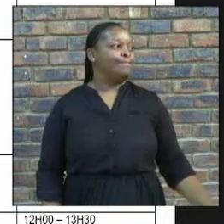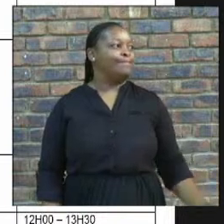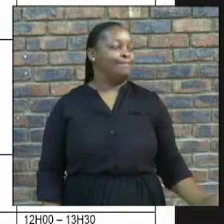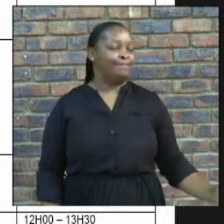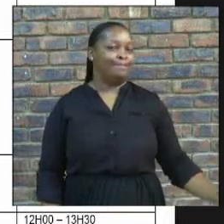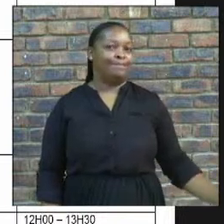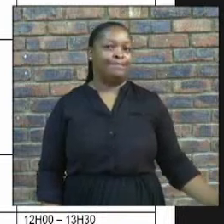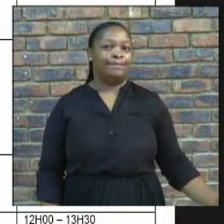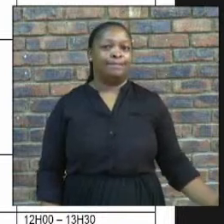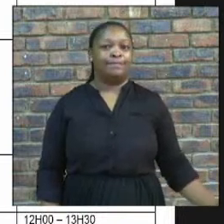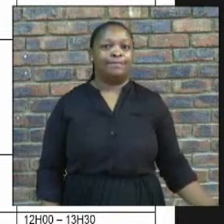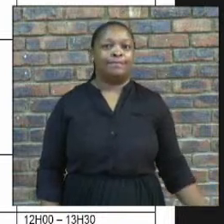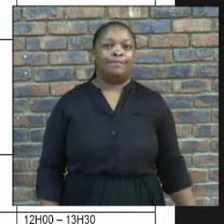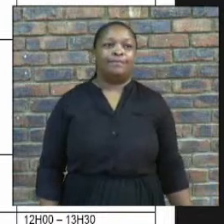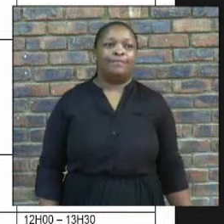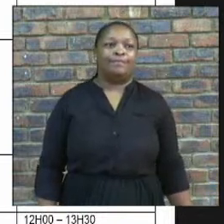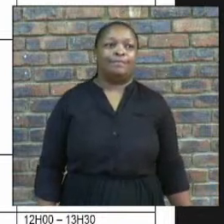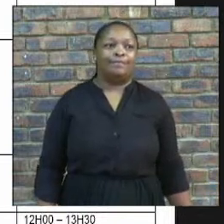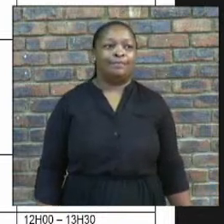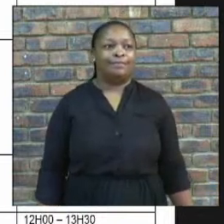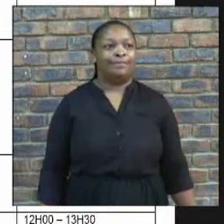presentations.